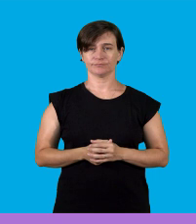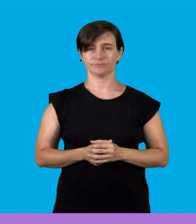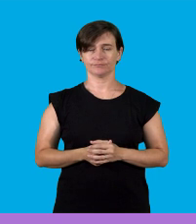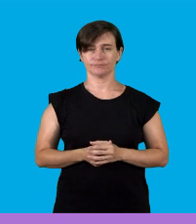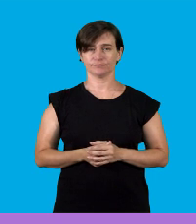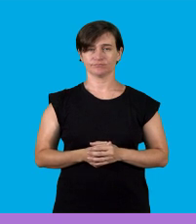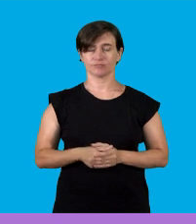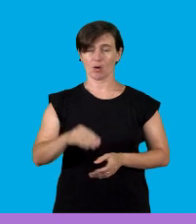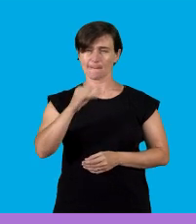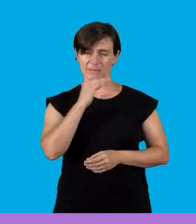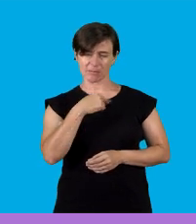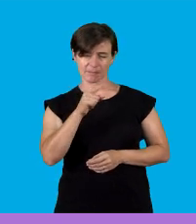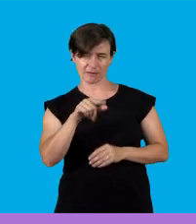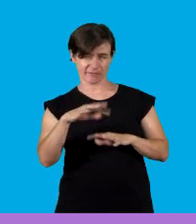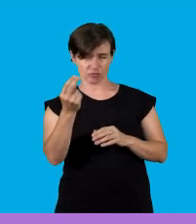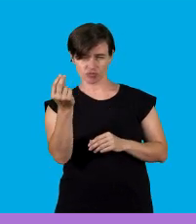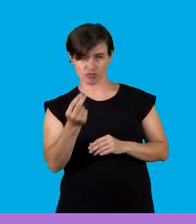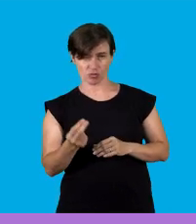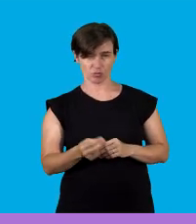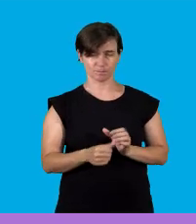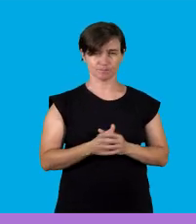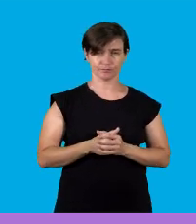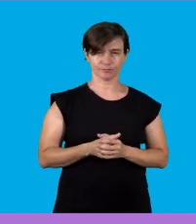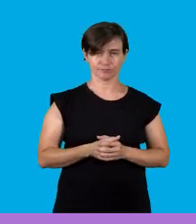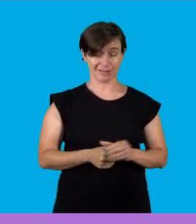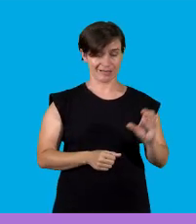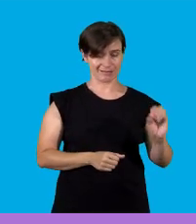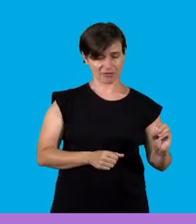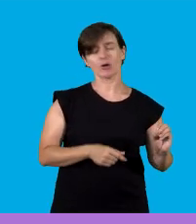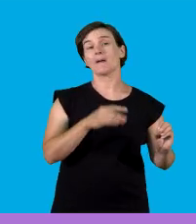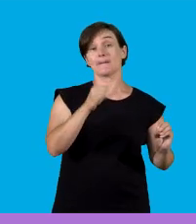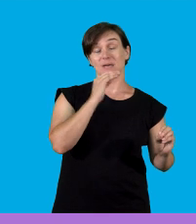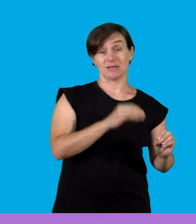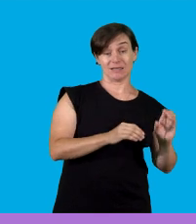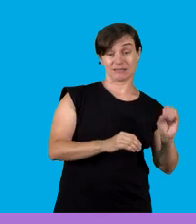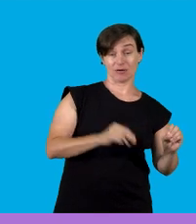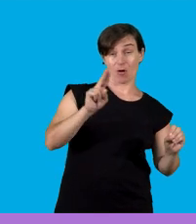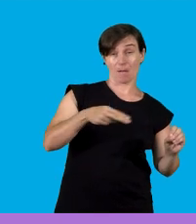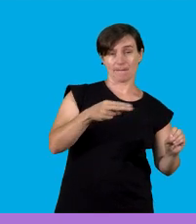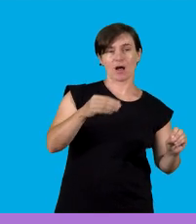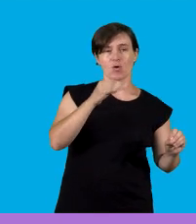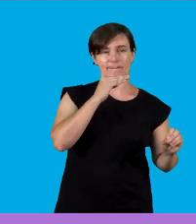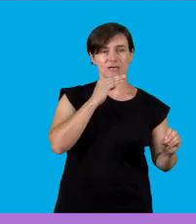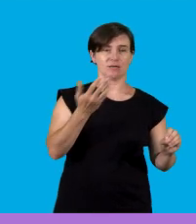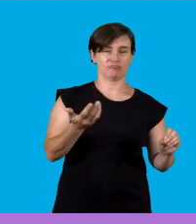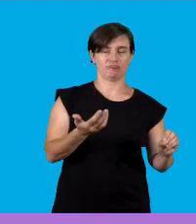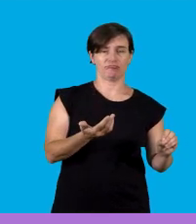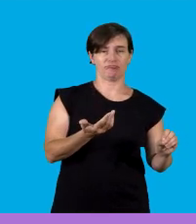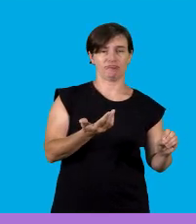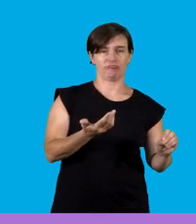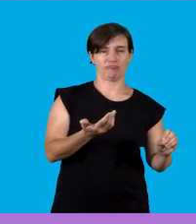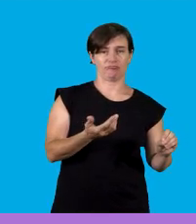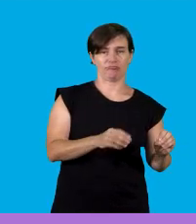right? Now let's complete the graph. I'm saying 0 pounds equals 0 rand. If I have 1 pound, I'll have